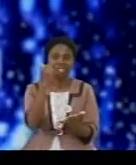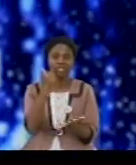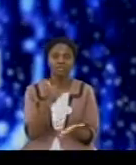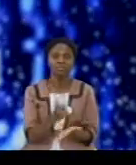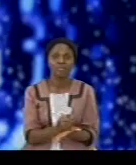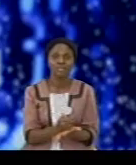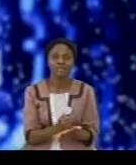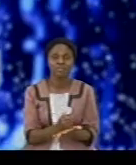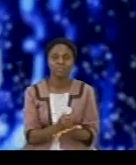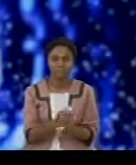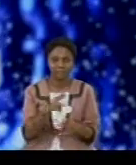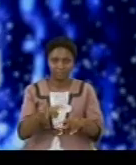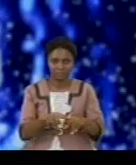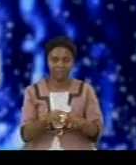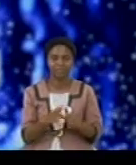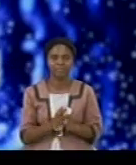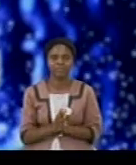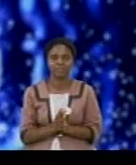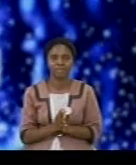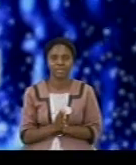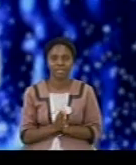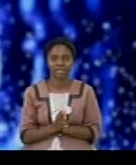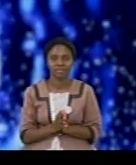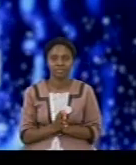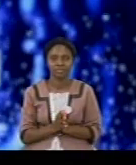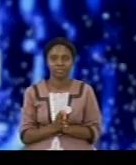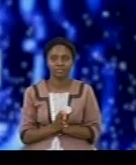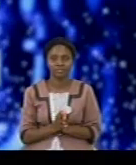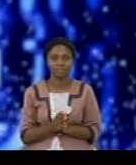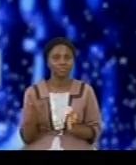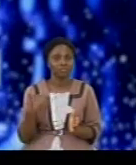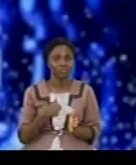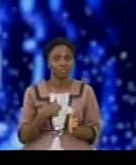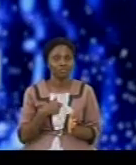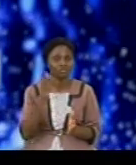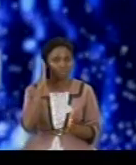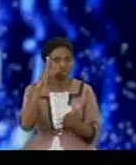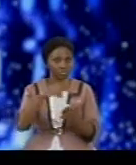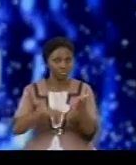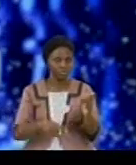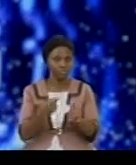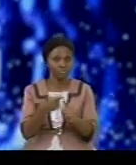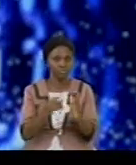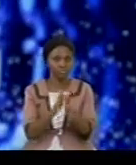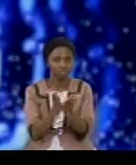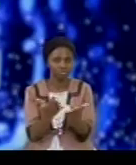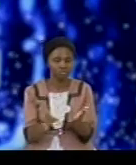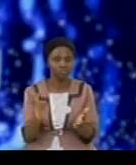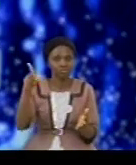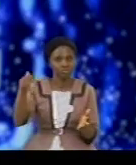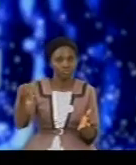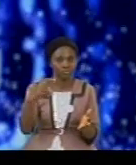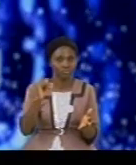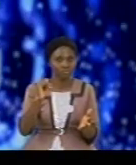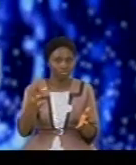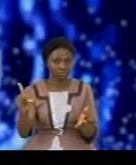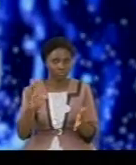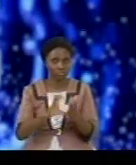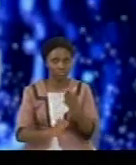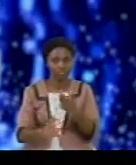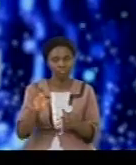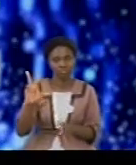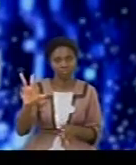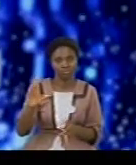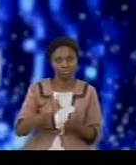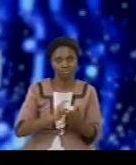Amen. Let's be seated, please. We shall read from Philippians chapter 3,